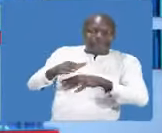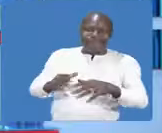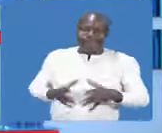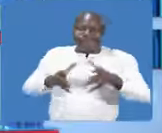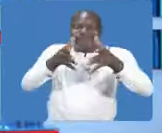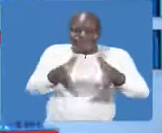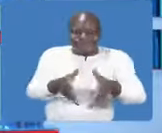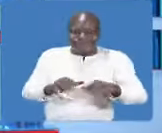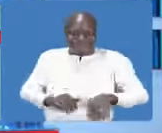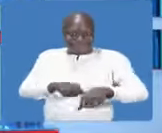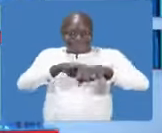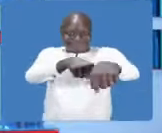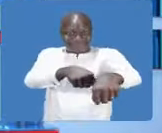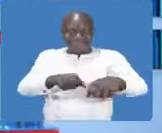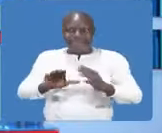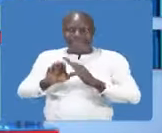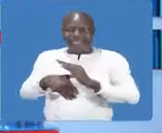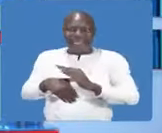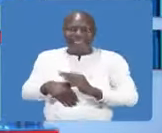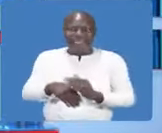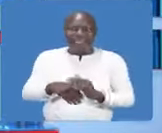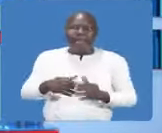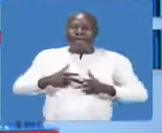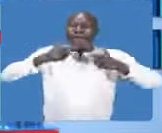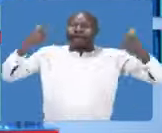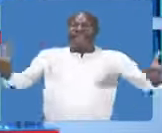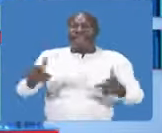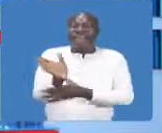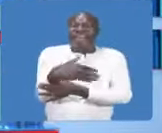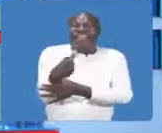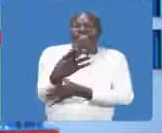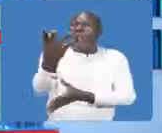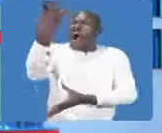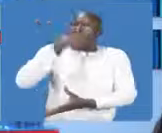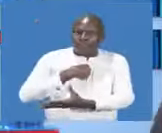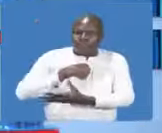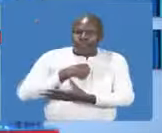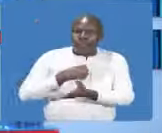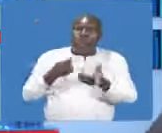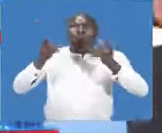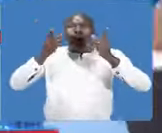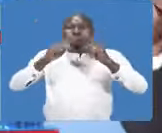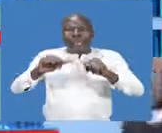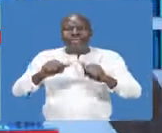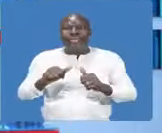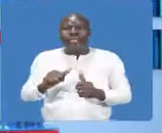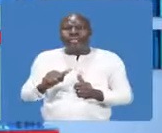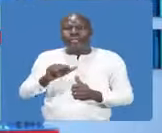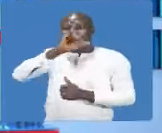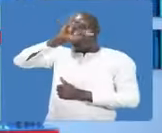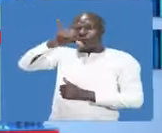no de chro kronkron no e kan no Jonah chapter 2 se ebra Jonah e sha apata ne